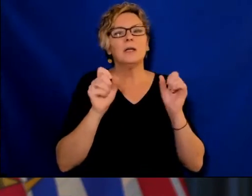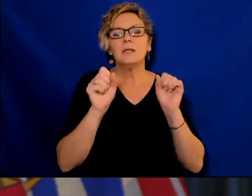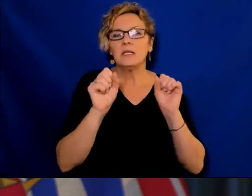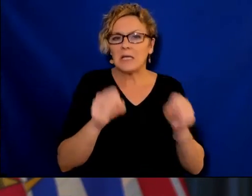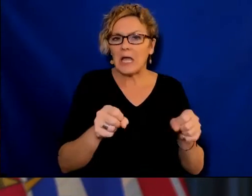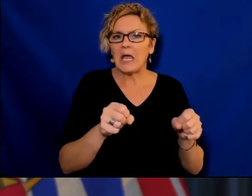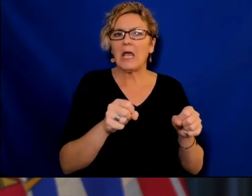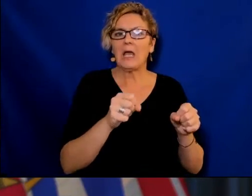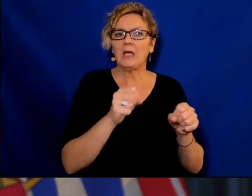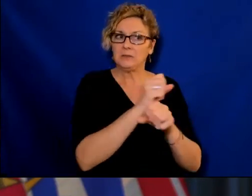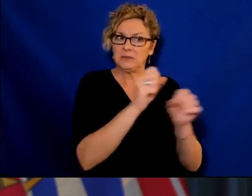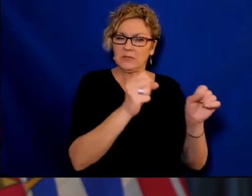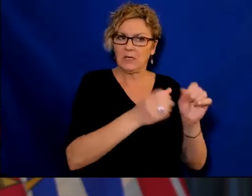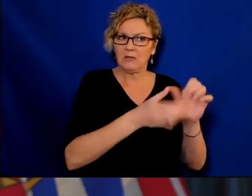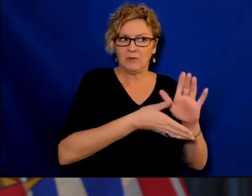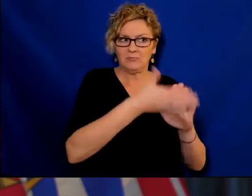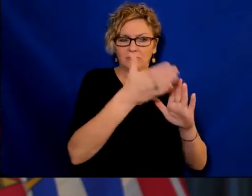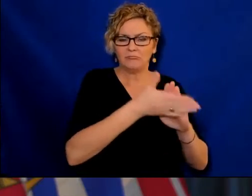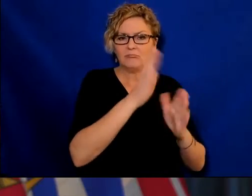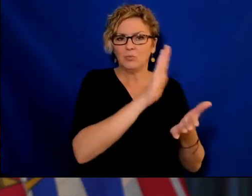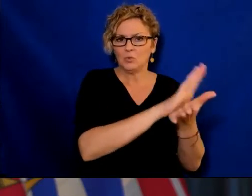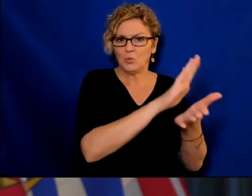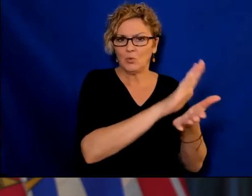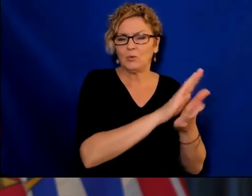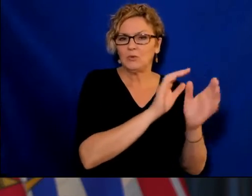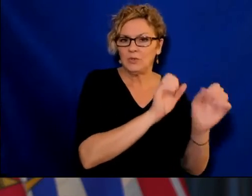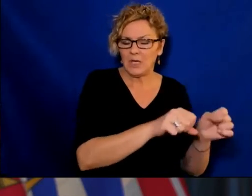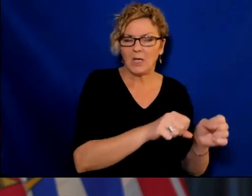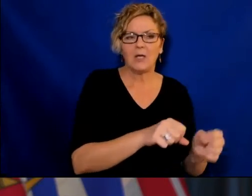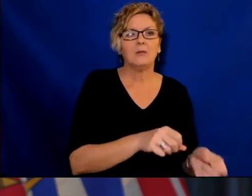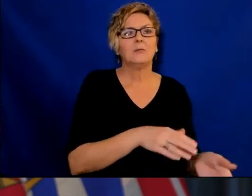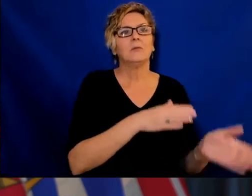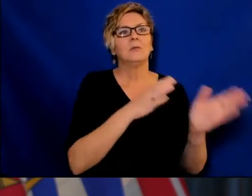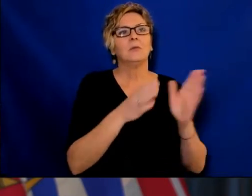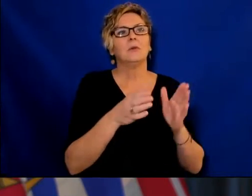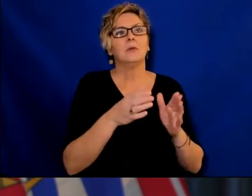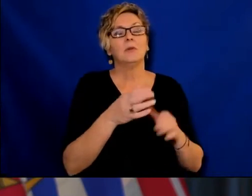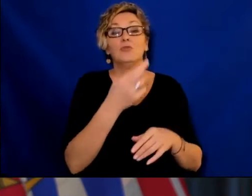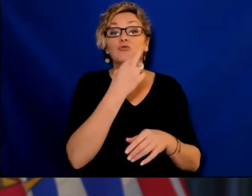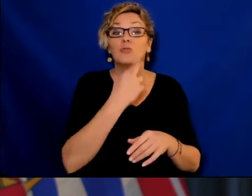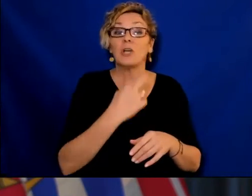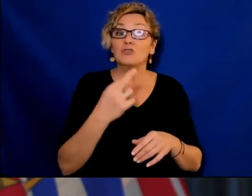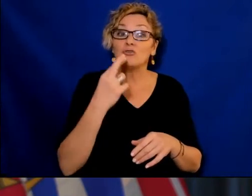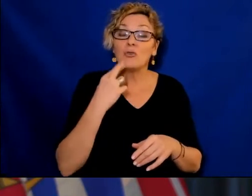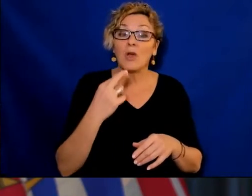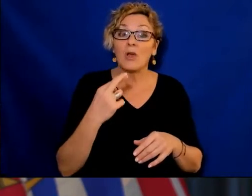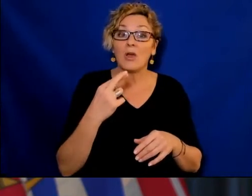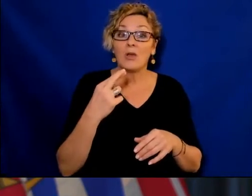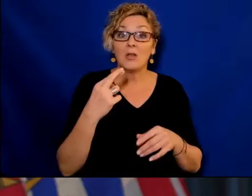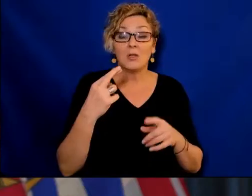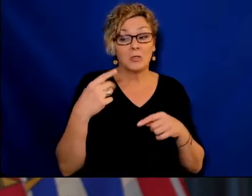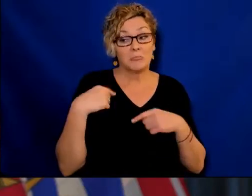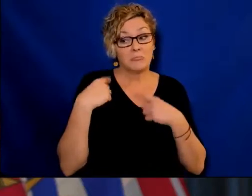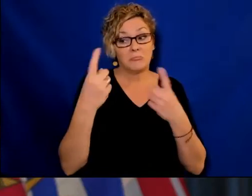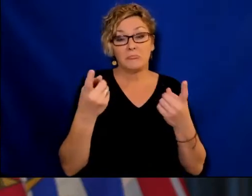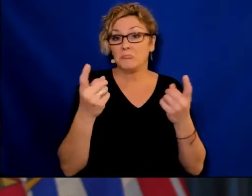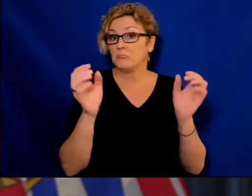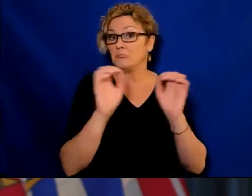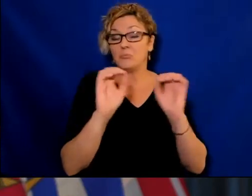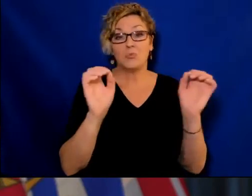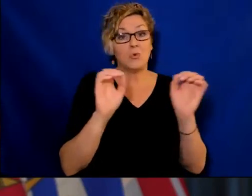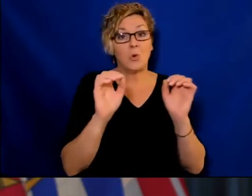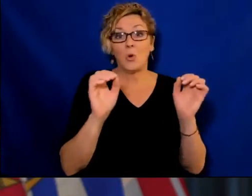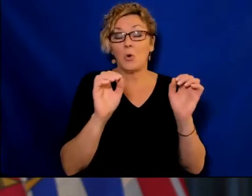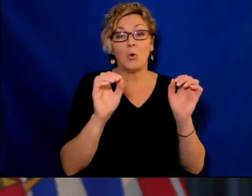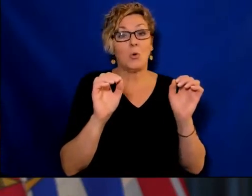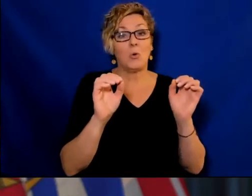We haven't had outbreaks related to restaurants when the rules are followed. Small groups, keeping our